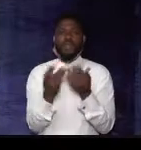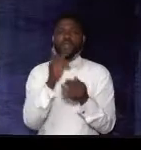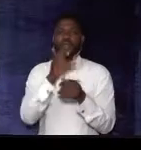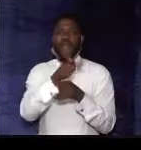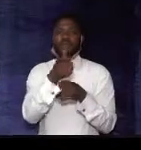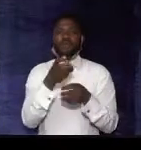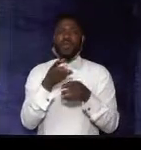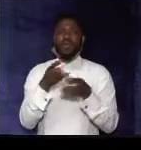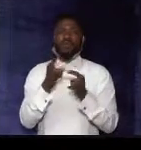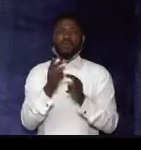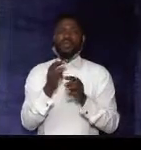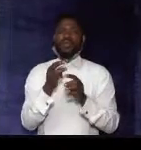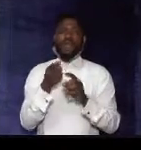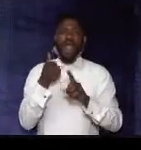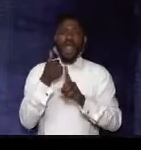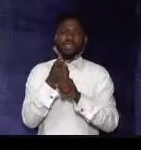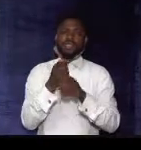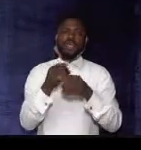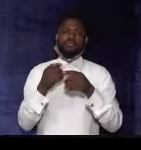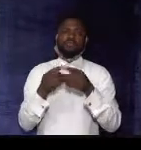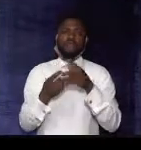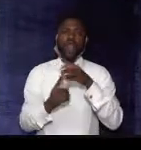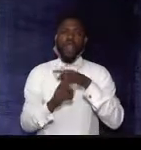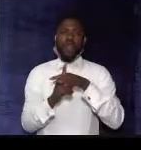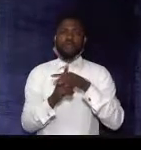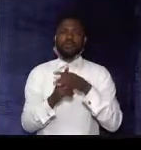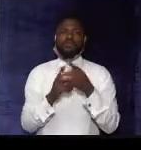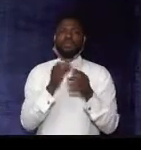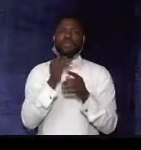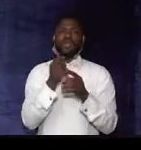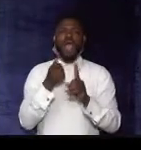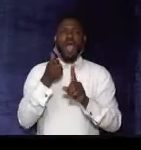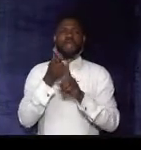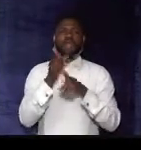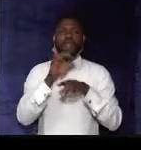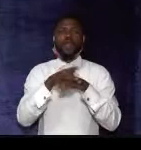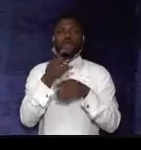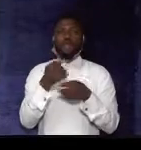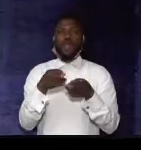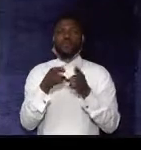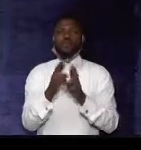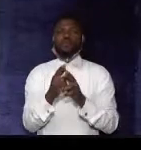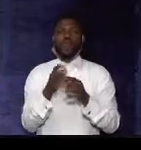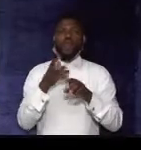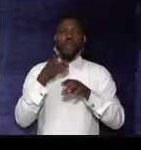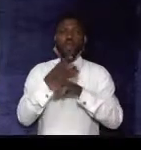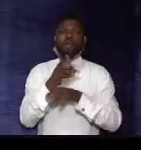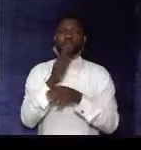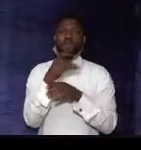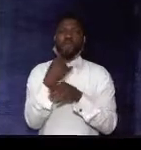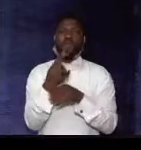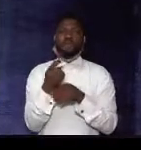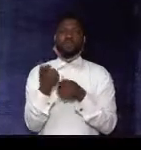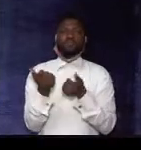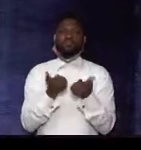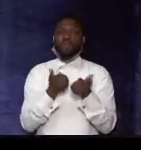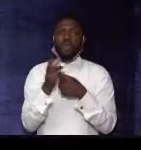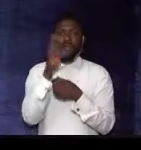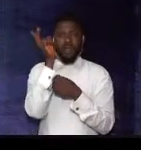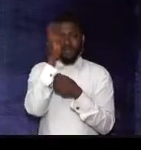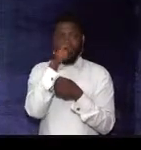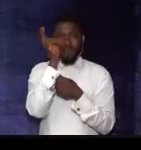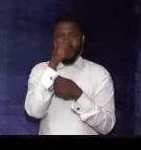fire. It's another way accident occur. Next is accident on the road caused by